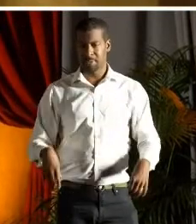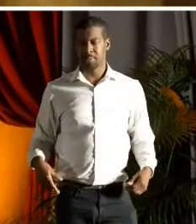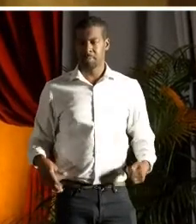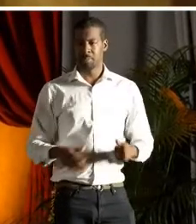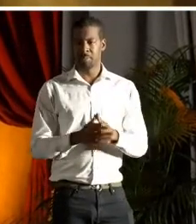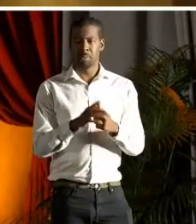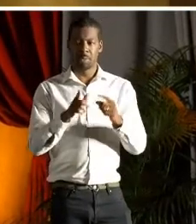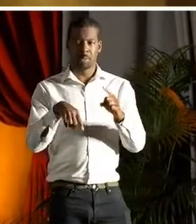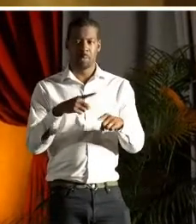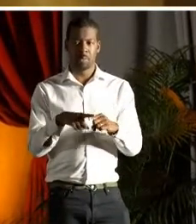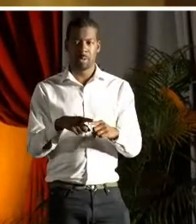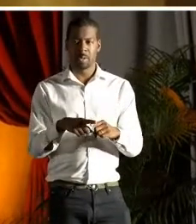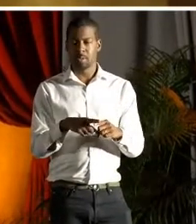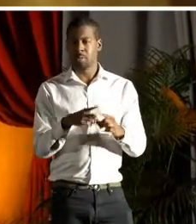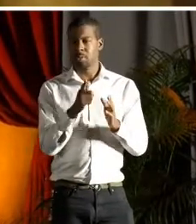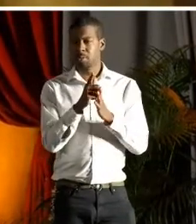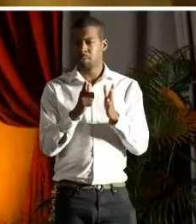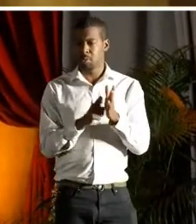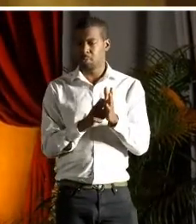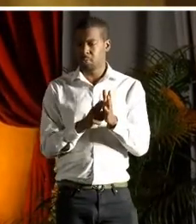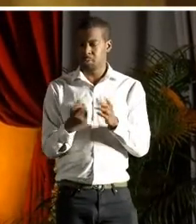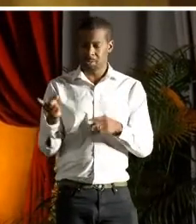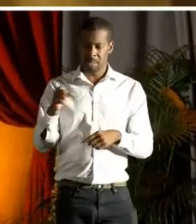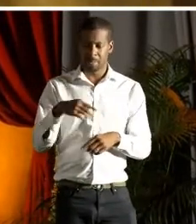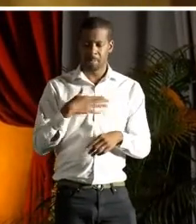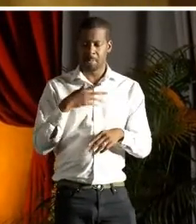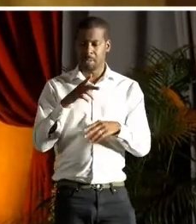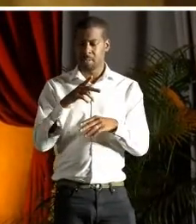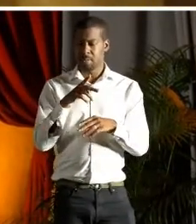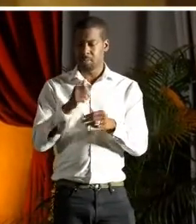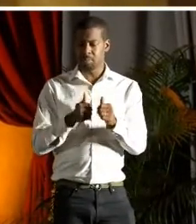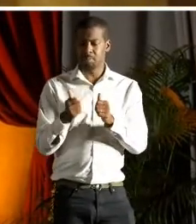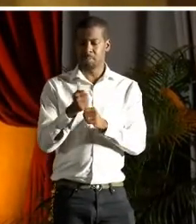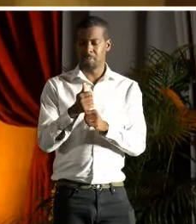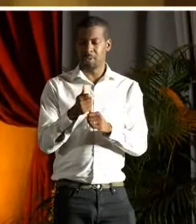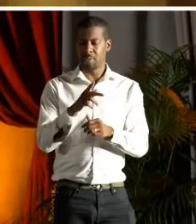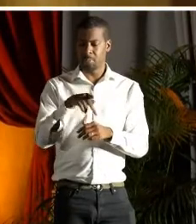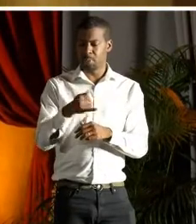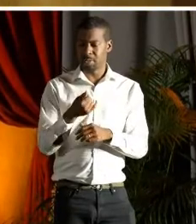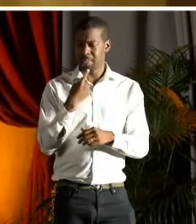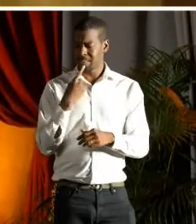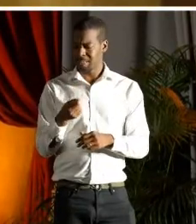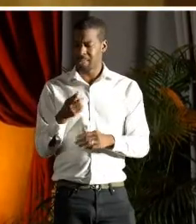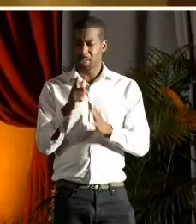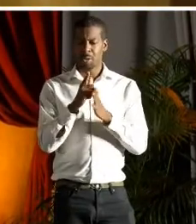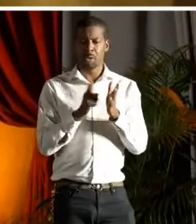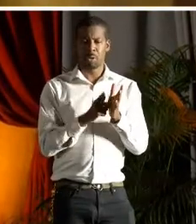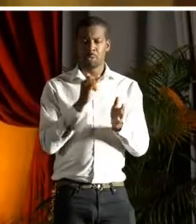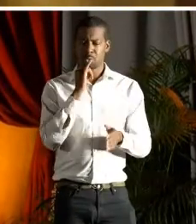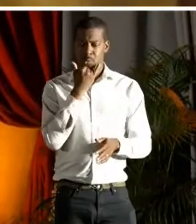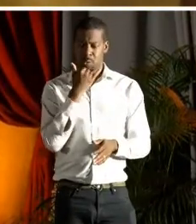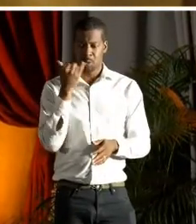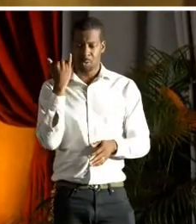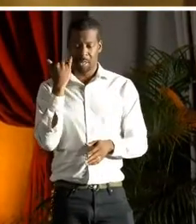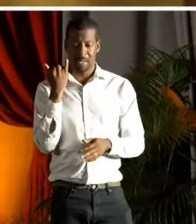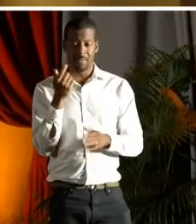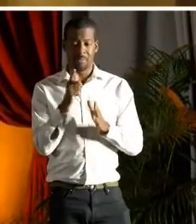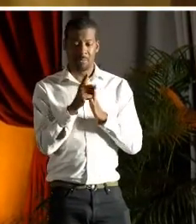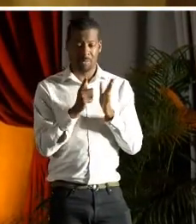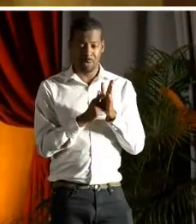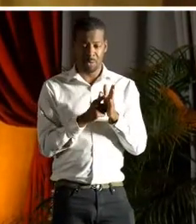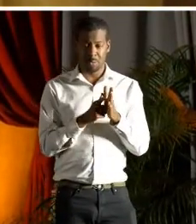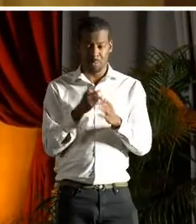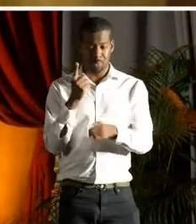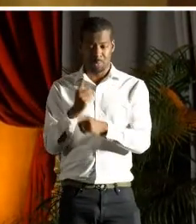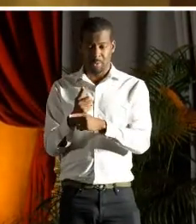When lawyers come to Advancement Project, I tell them right off the bat, the law is wrong. Because if the law was right, my people would be